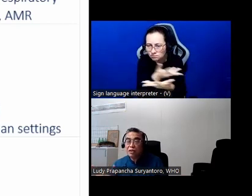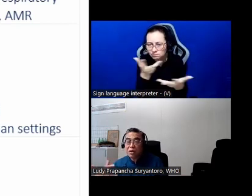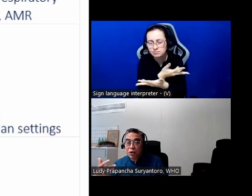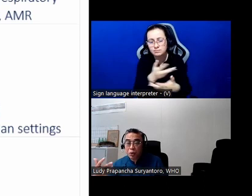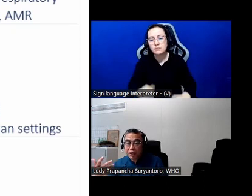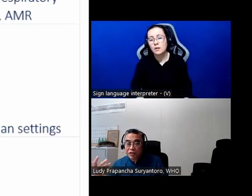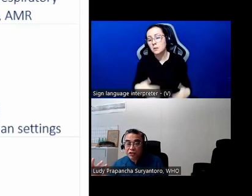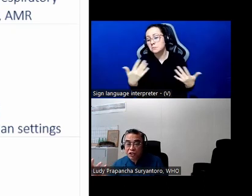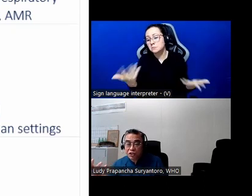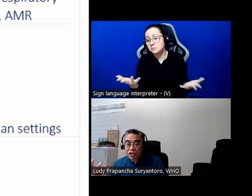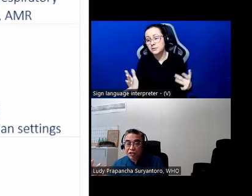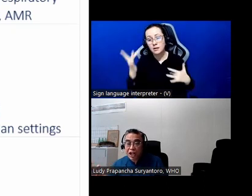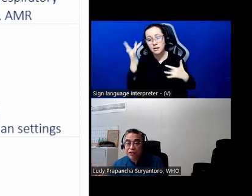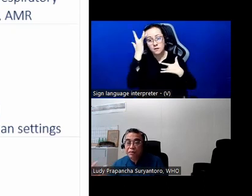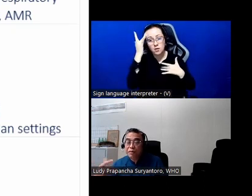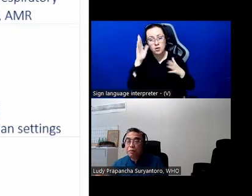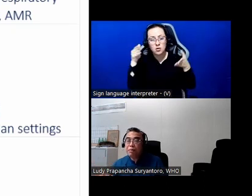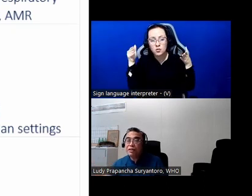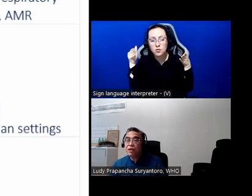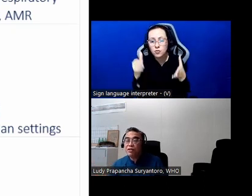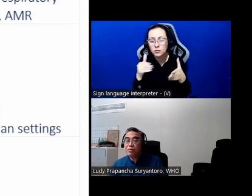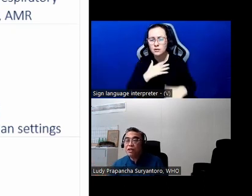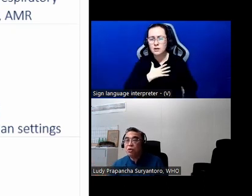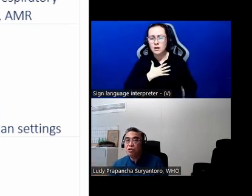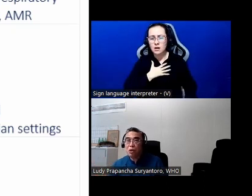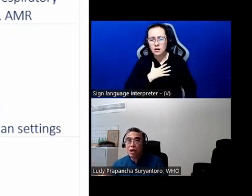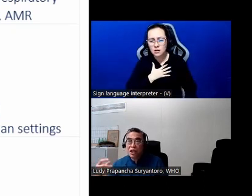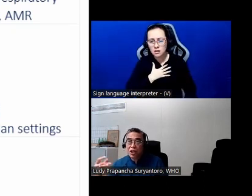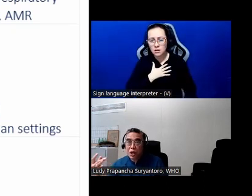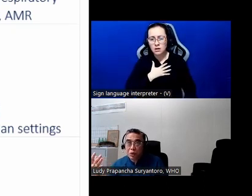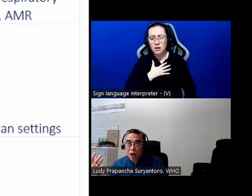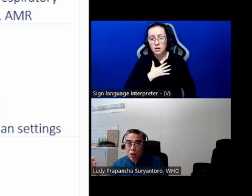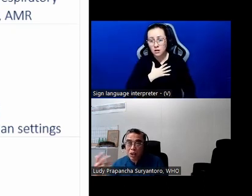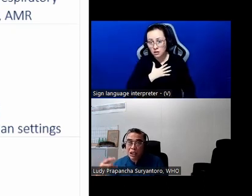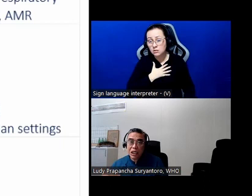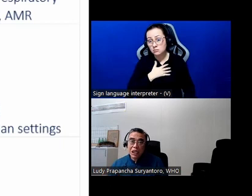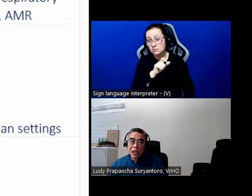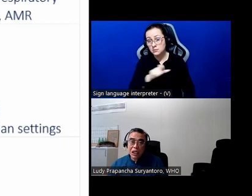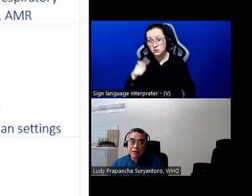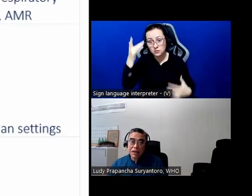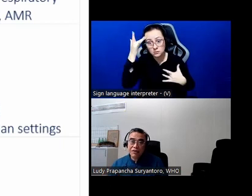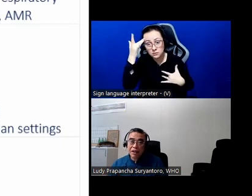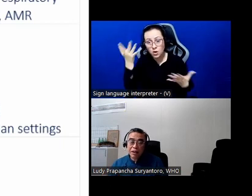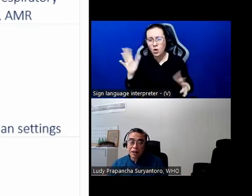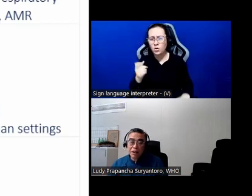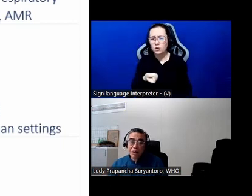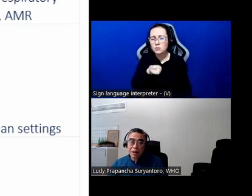the antimicrobial resistance. There's another big threat, but it's also, all the